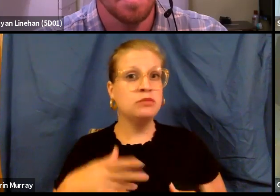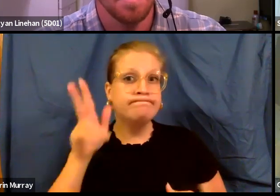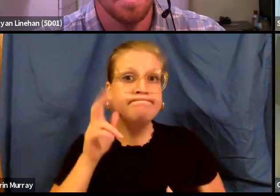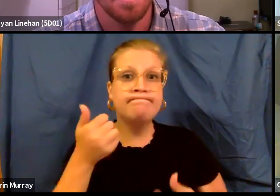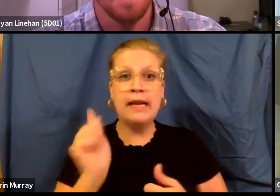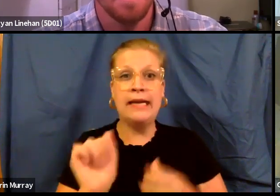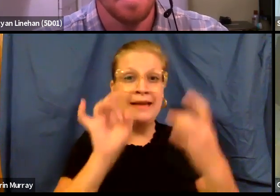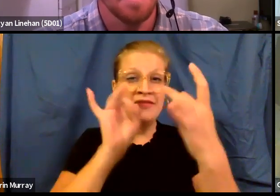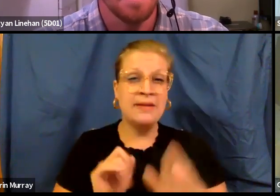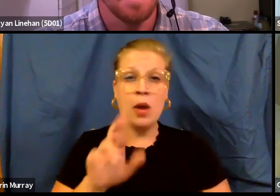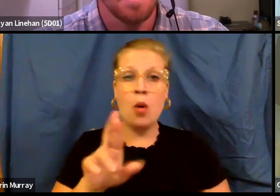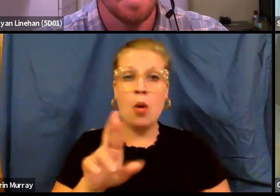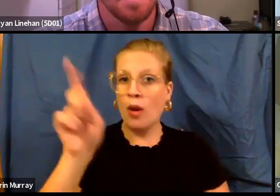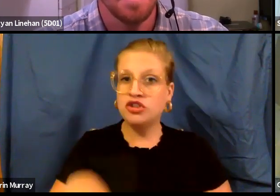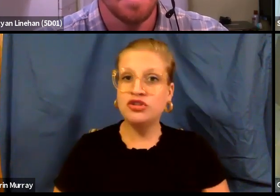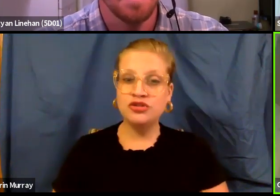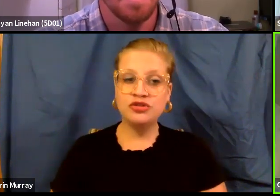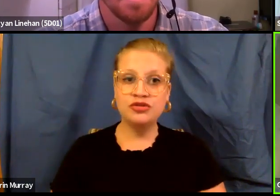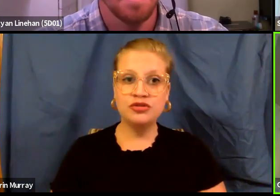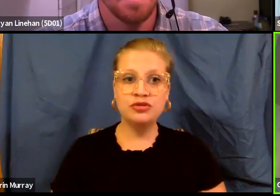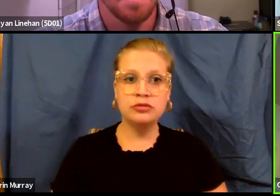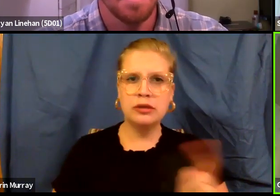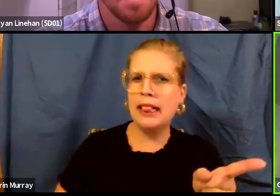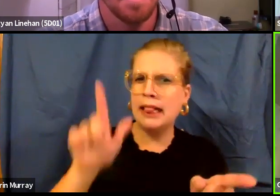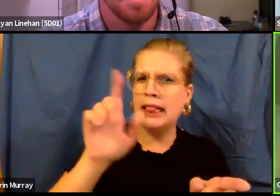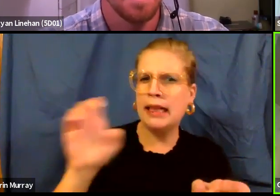questions. It was.